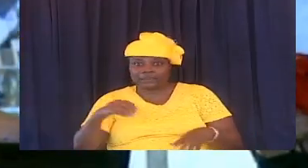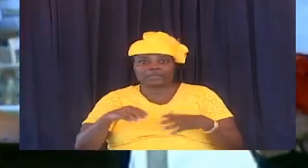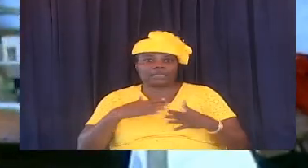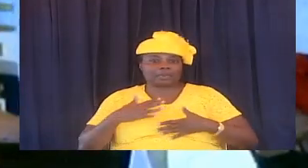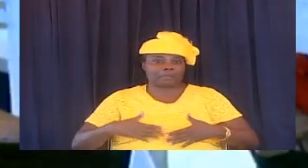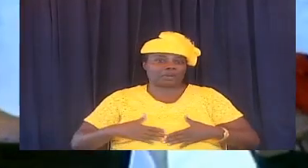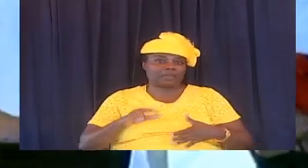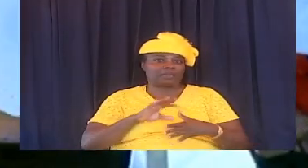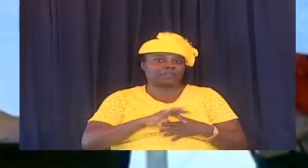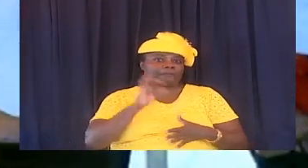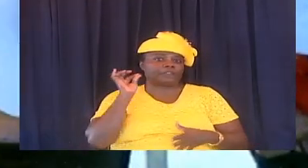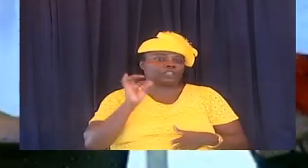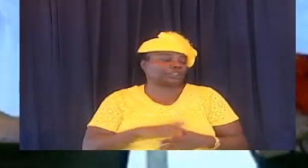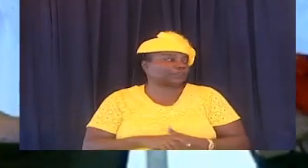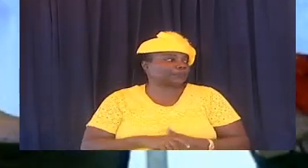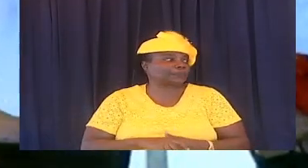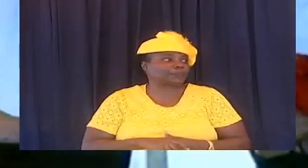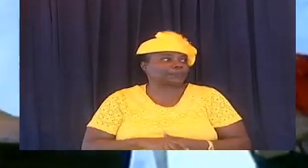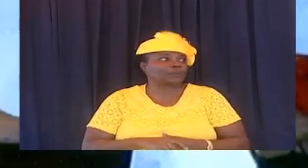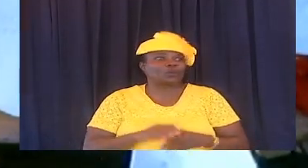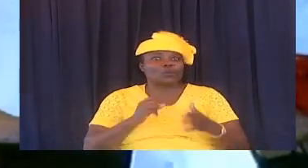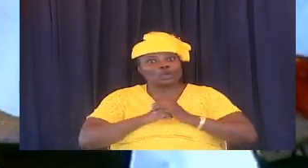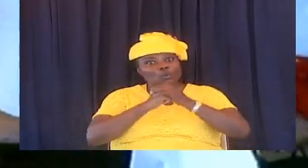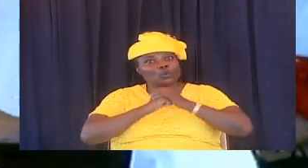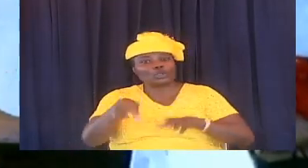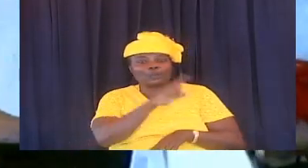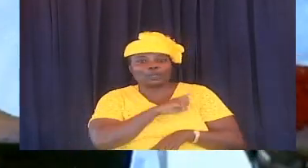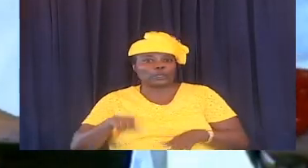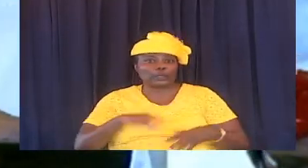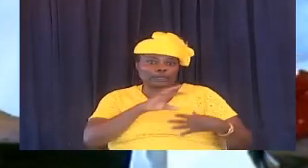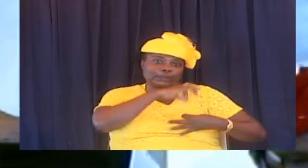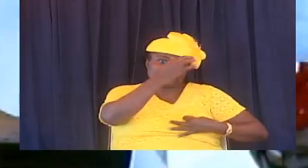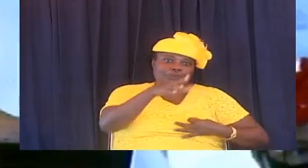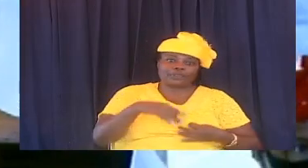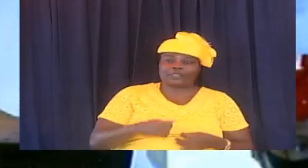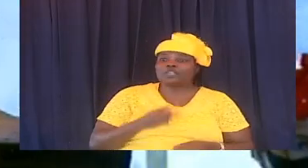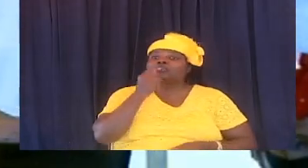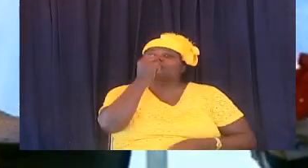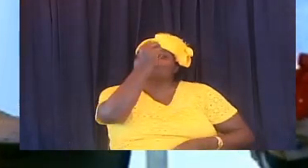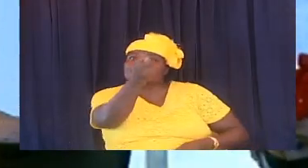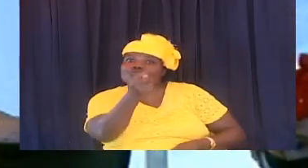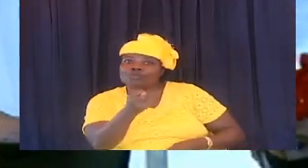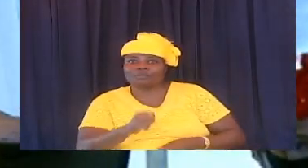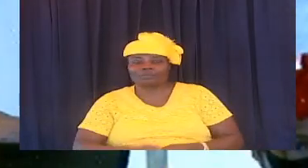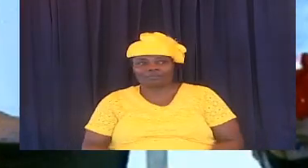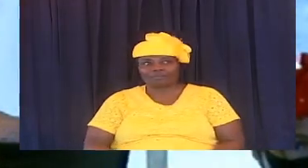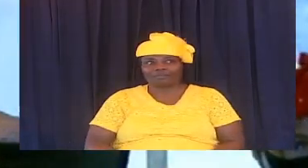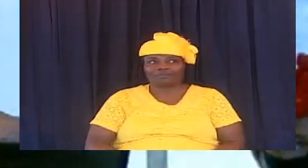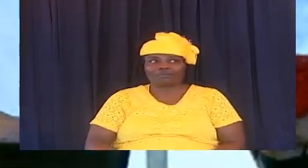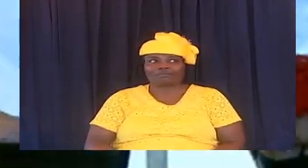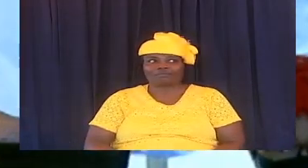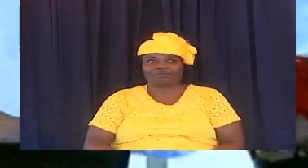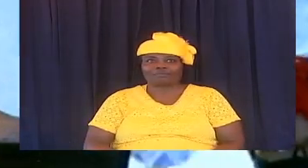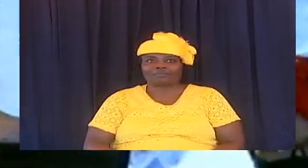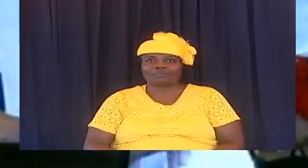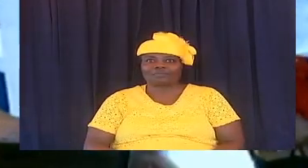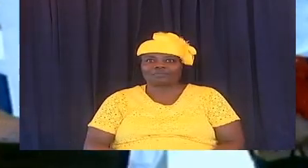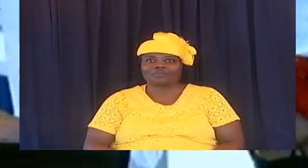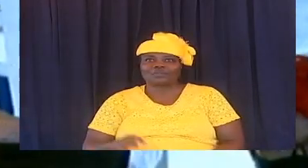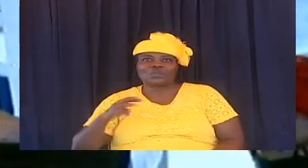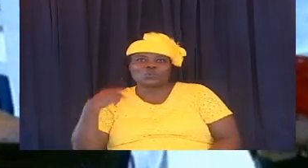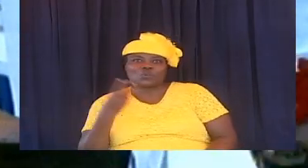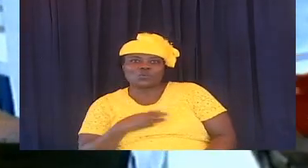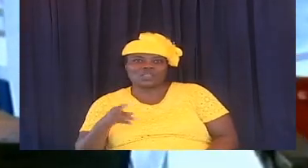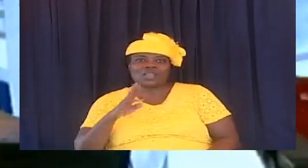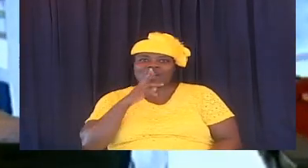worship the Lord in spirit and in truth. As I take my seat in a few Sundays from now, virtually, we are going to have some